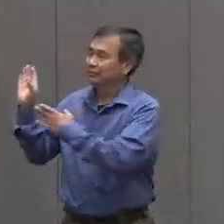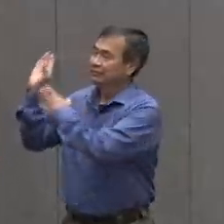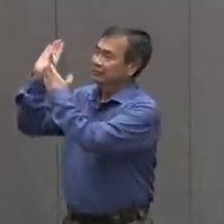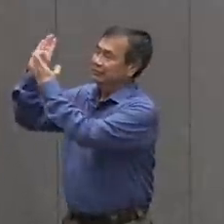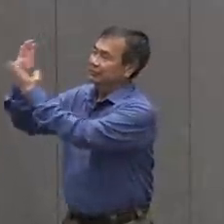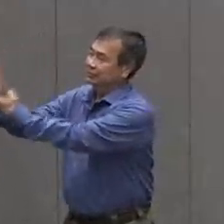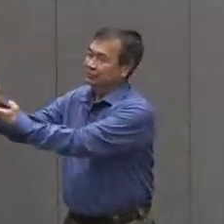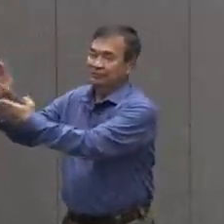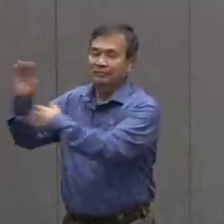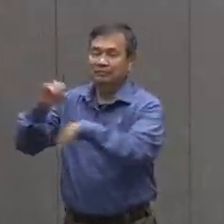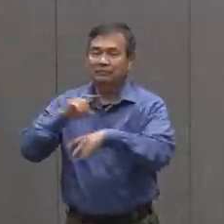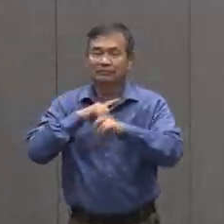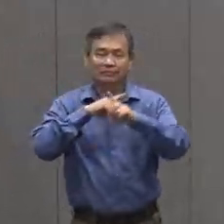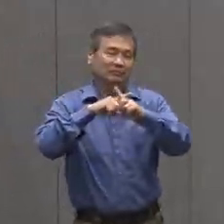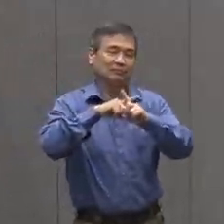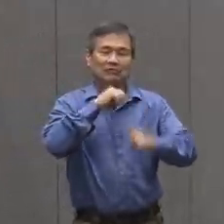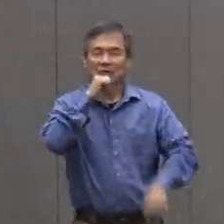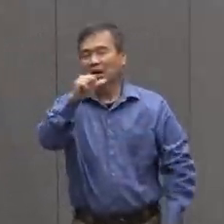side.